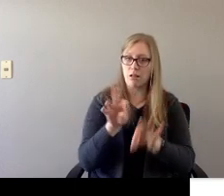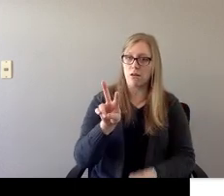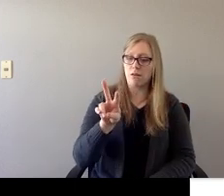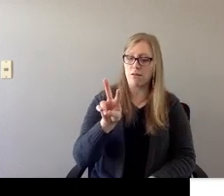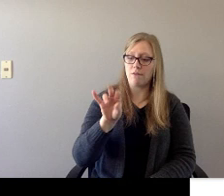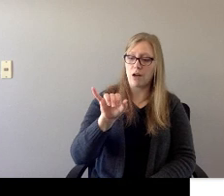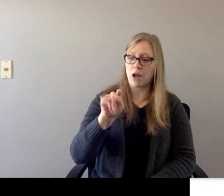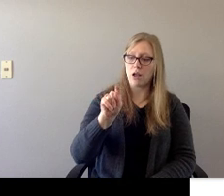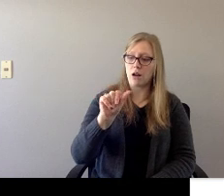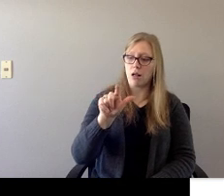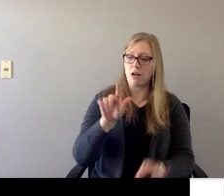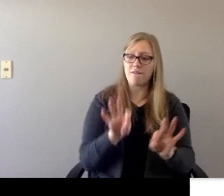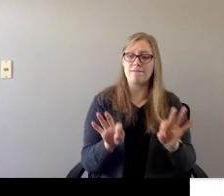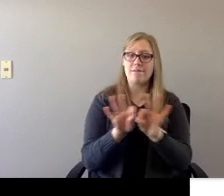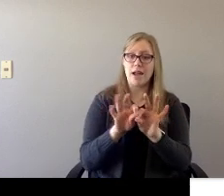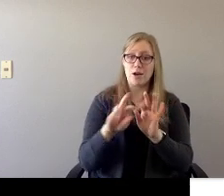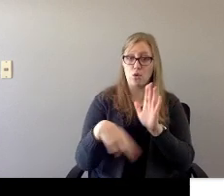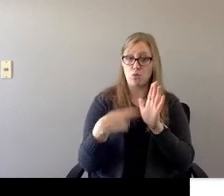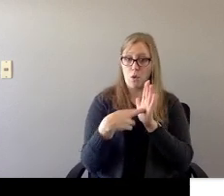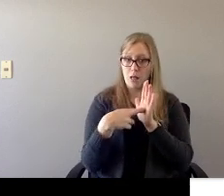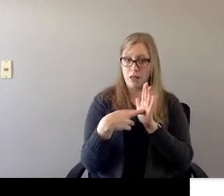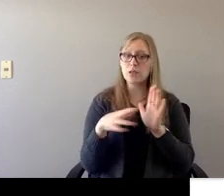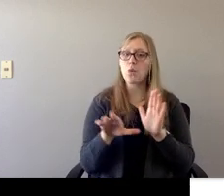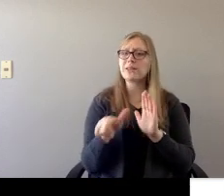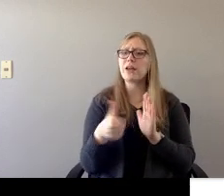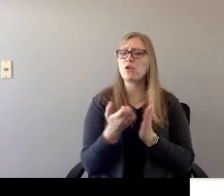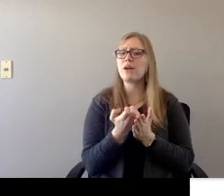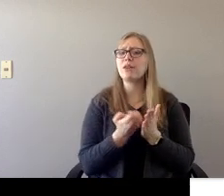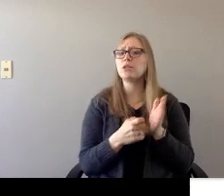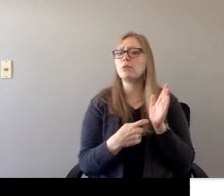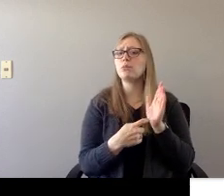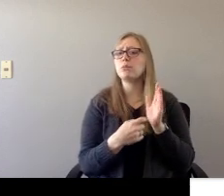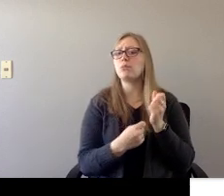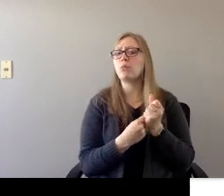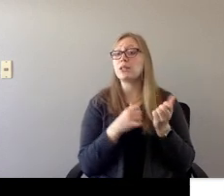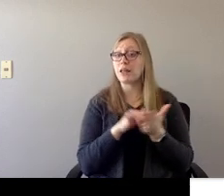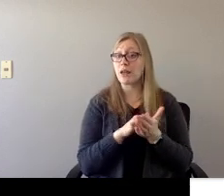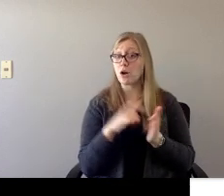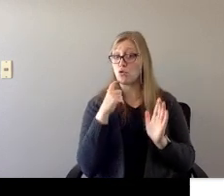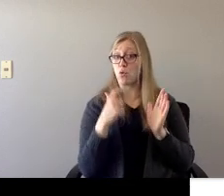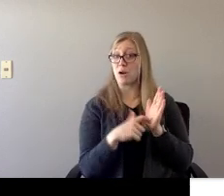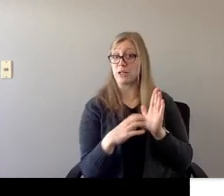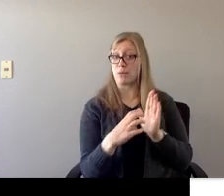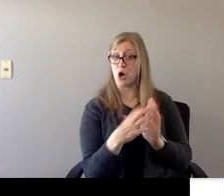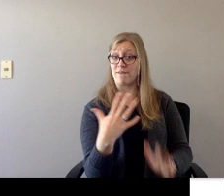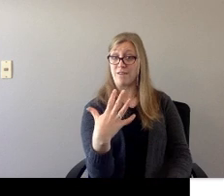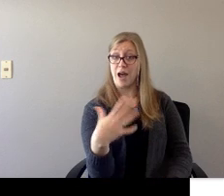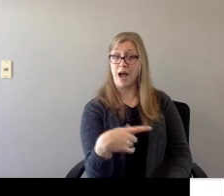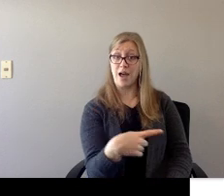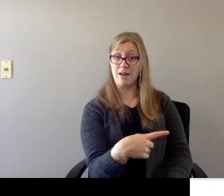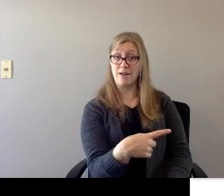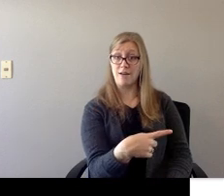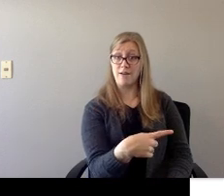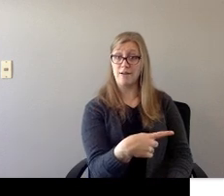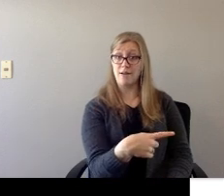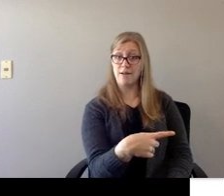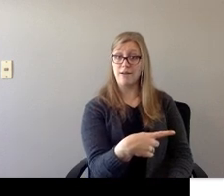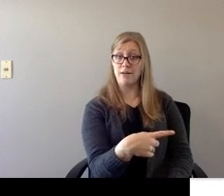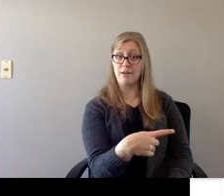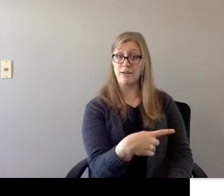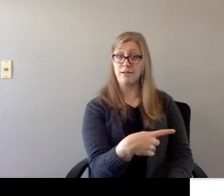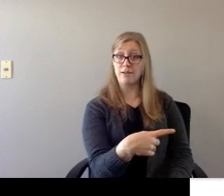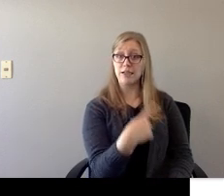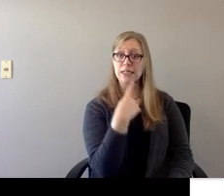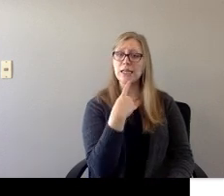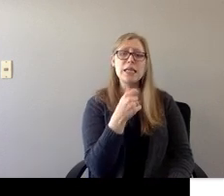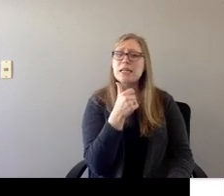and evidence that supports that? Well, if you notice in paragraph 5, he says, it's not that children don't